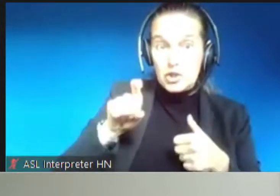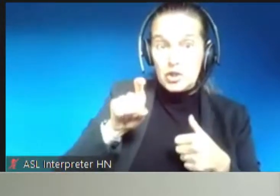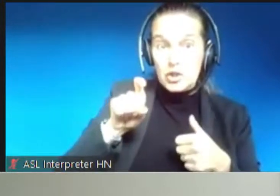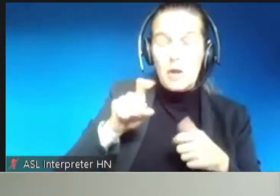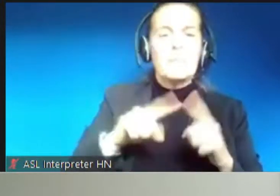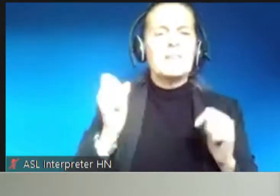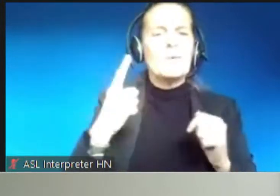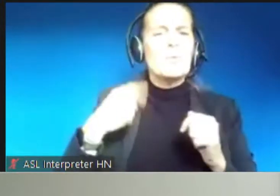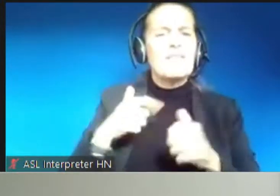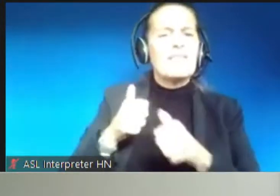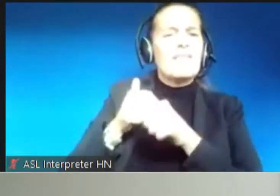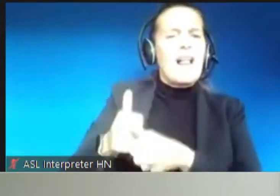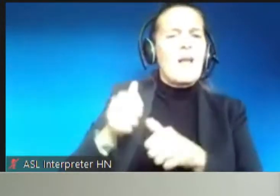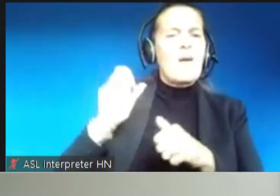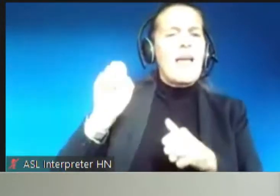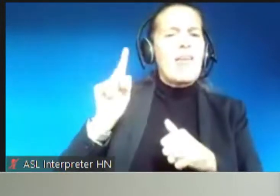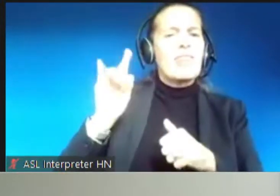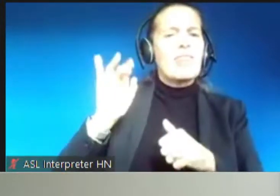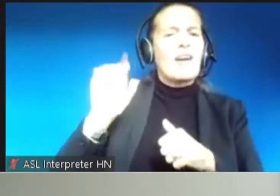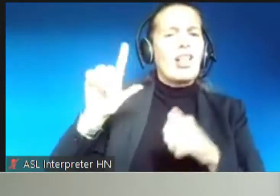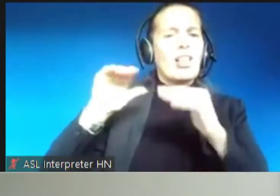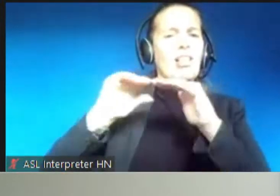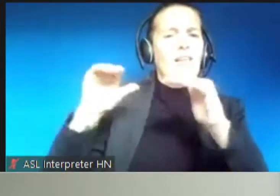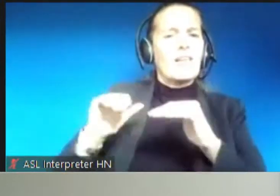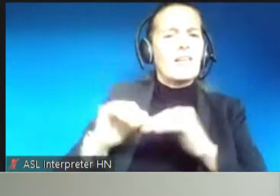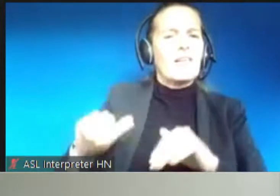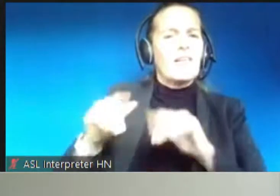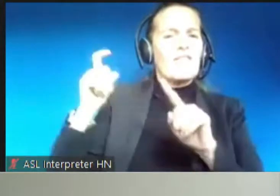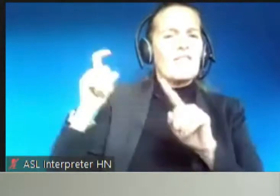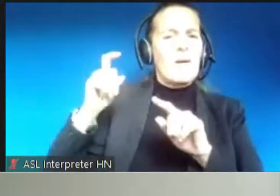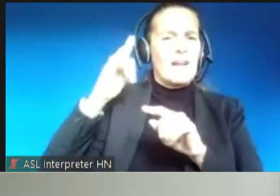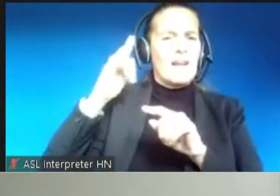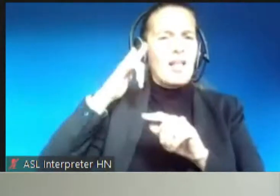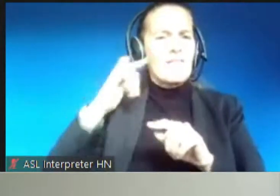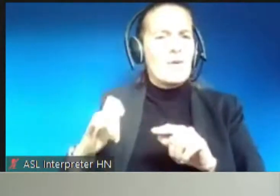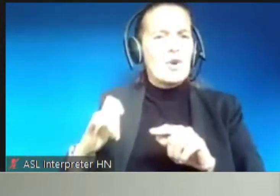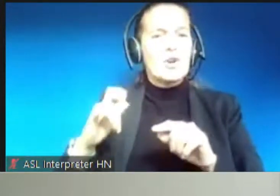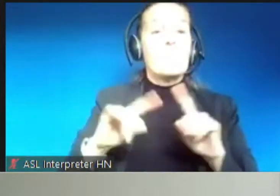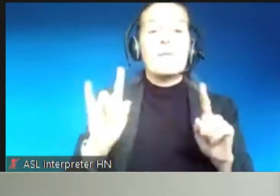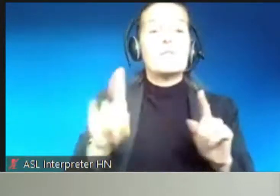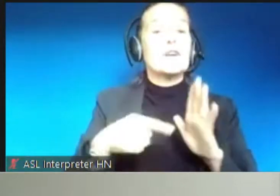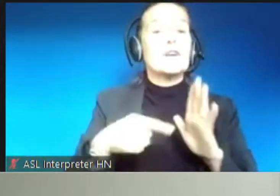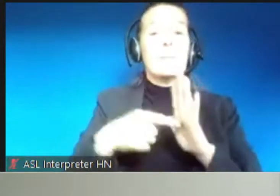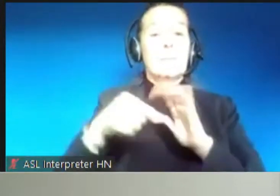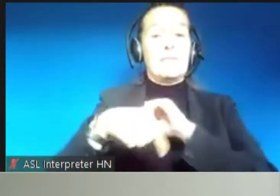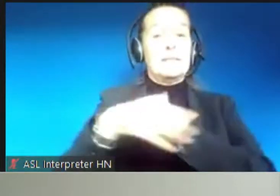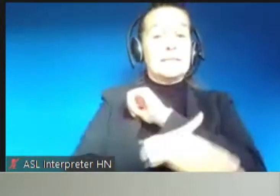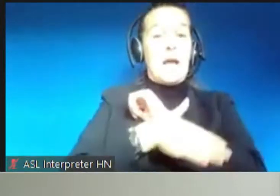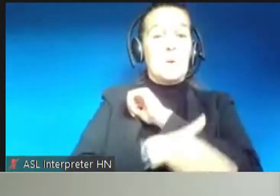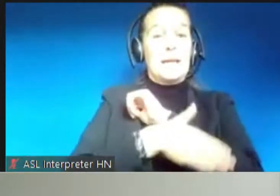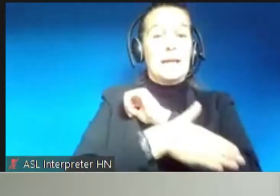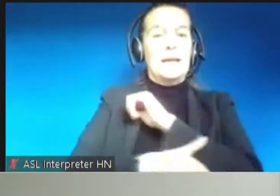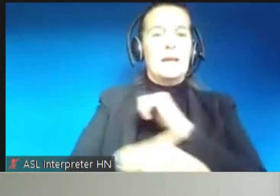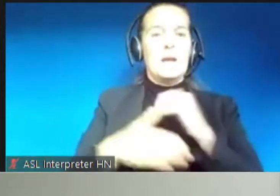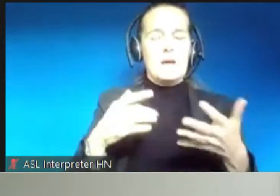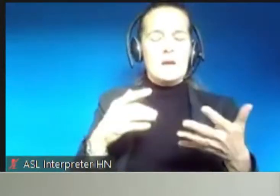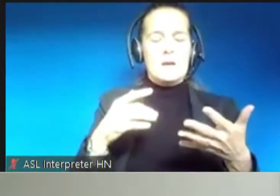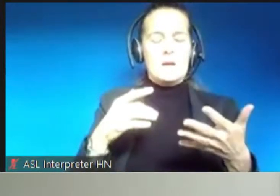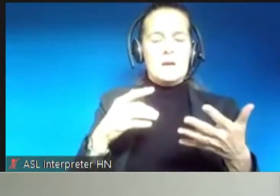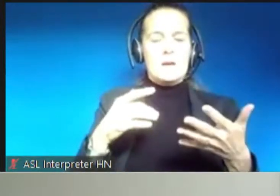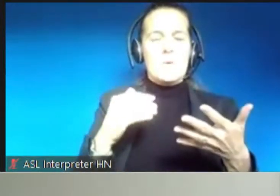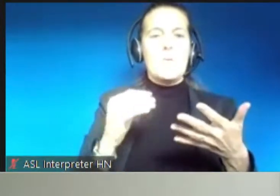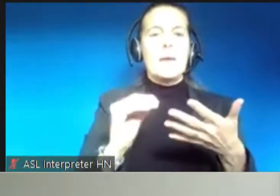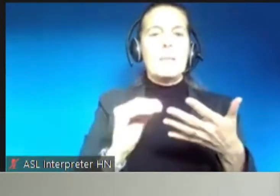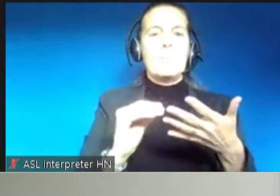state has laid out. But for example, in our county, we moved up, for example, water